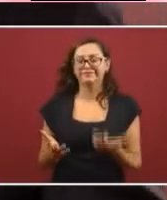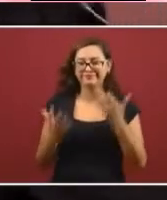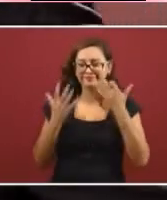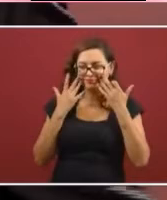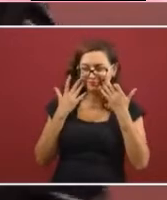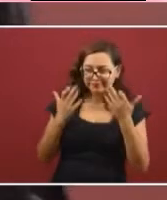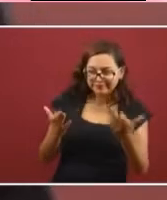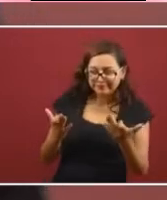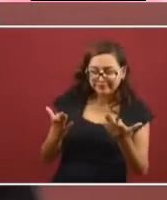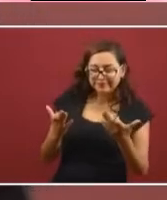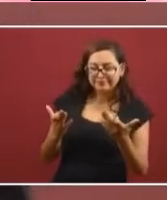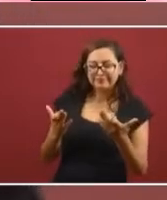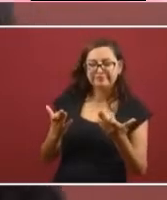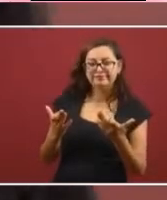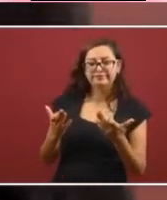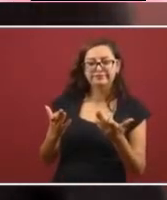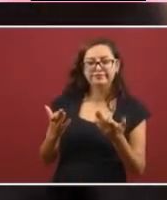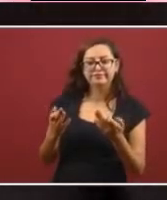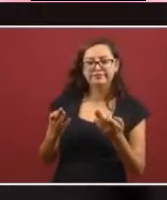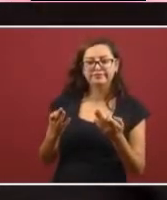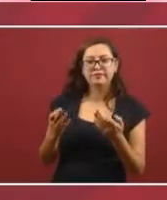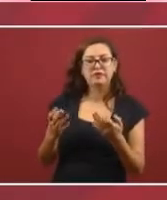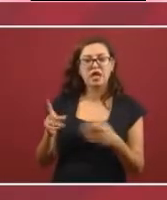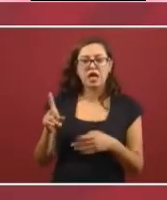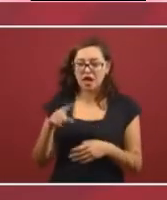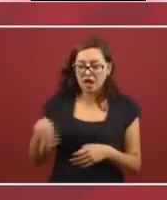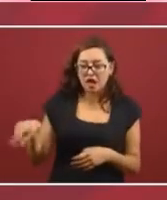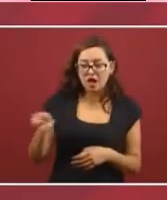so that they can be sure